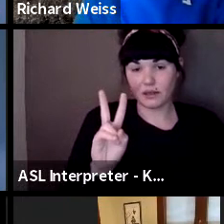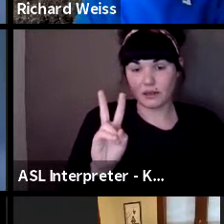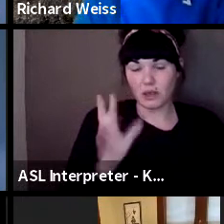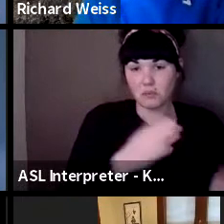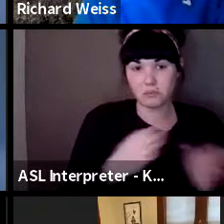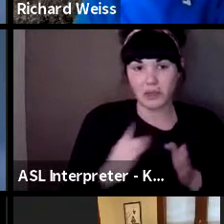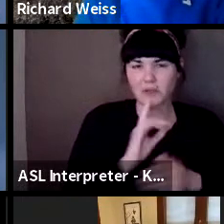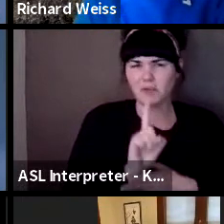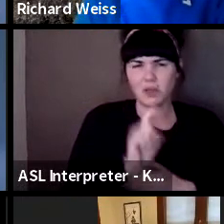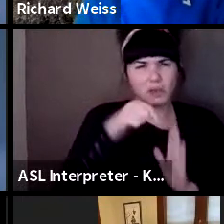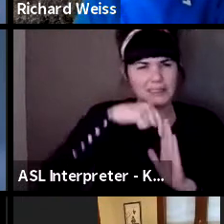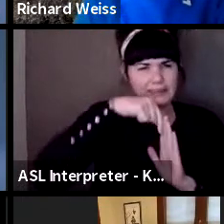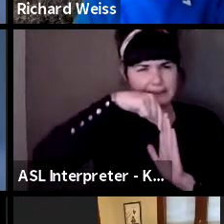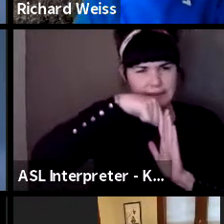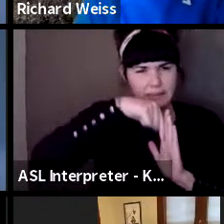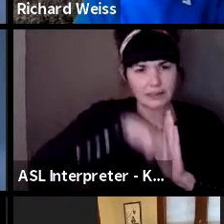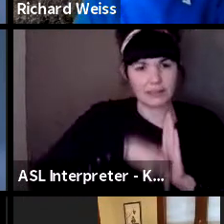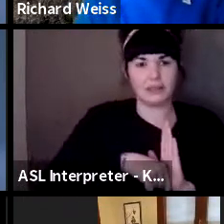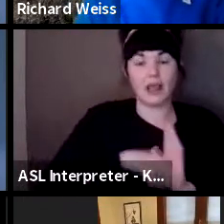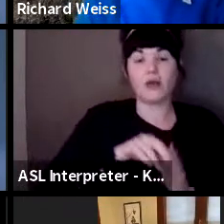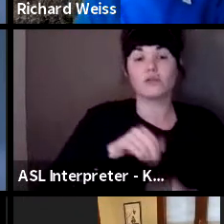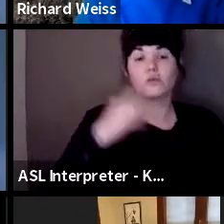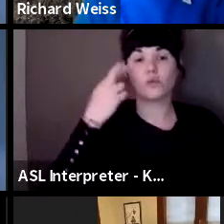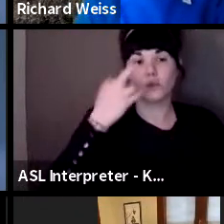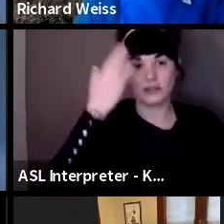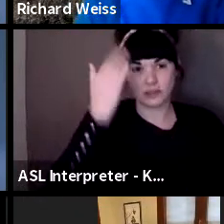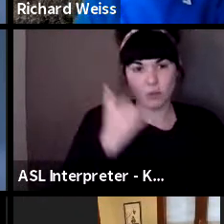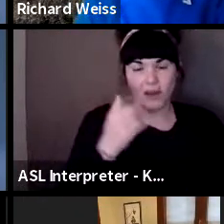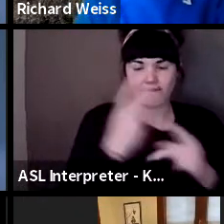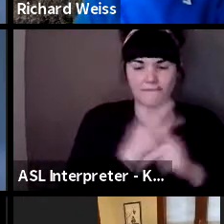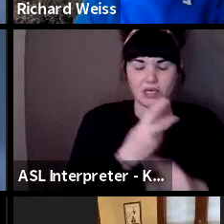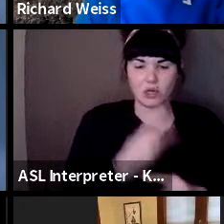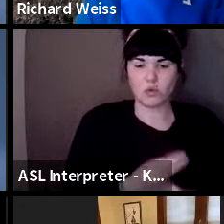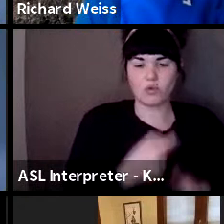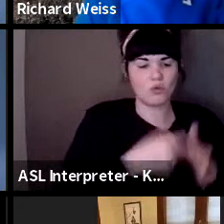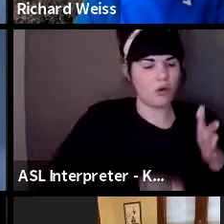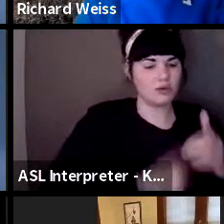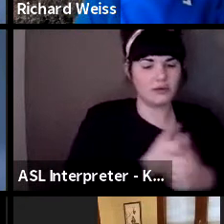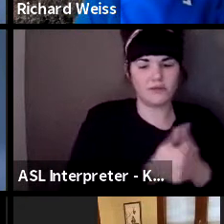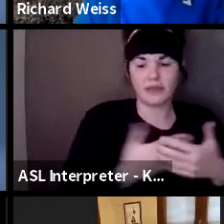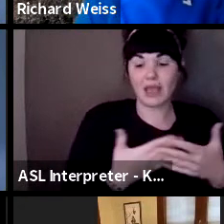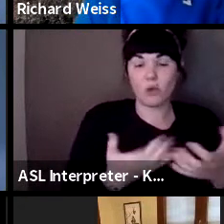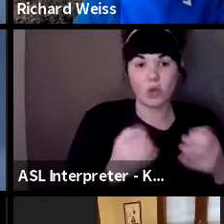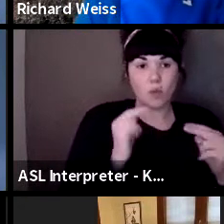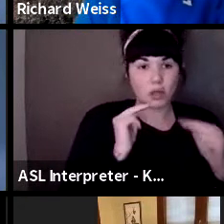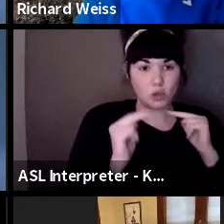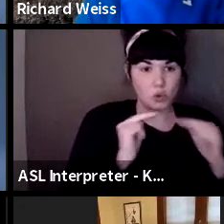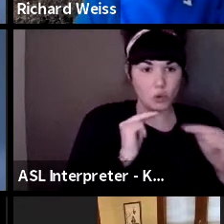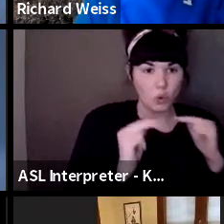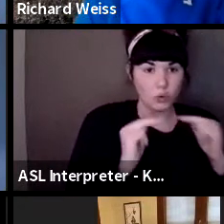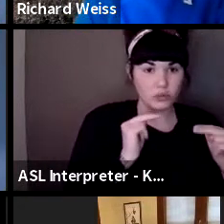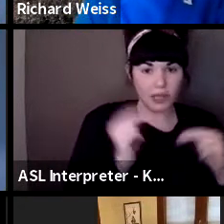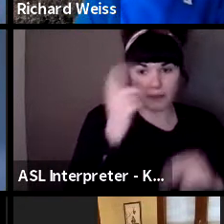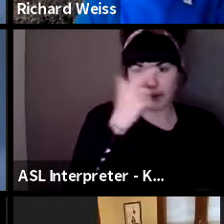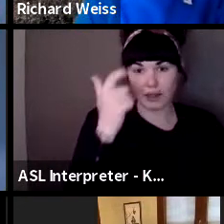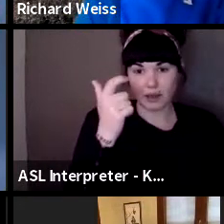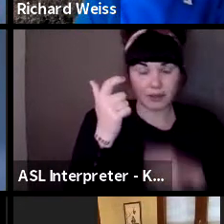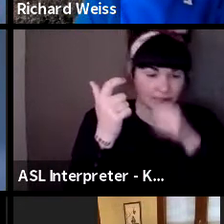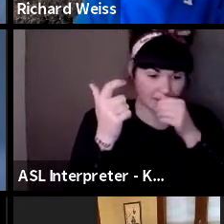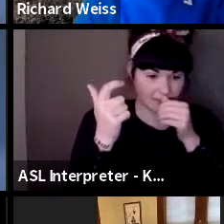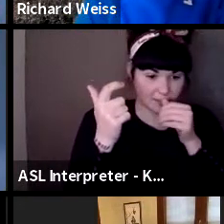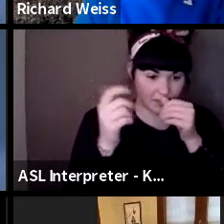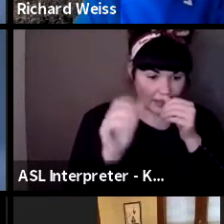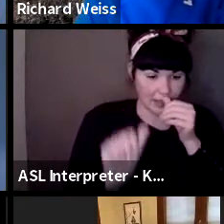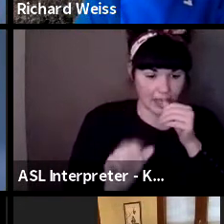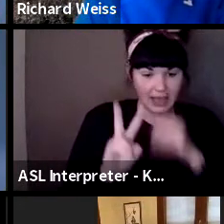reason why we want to get permission to negotiate is that the existing AV contractors are willing to give us comparable